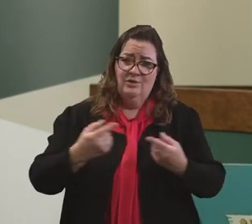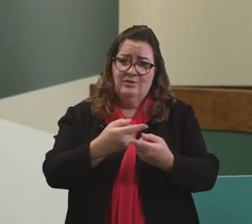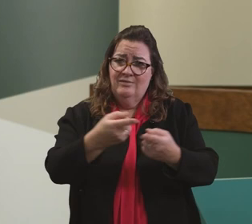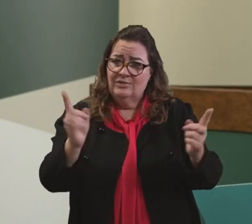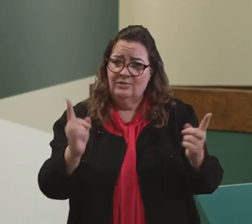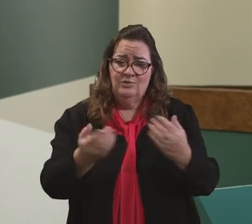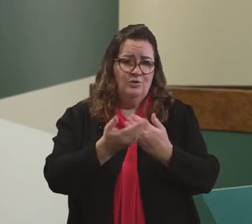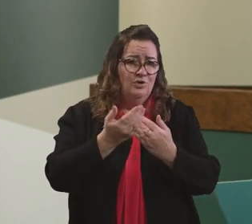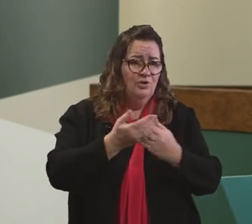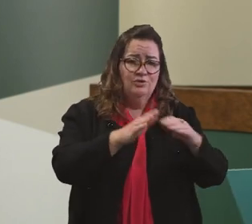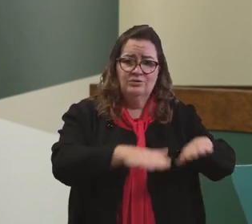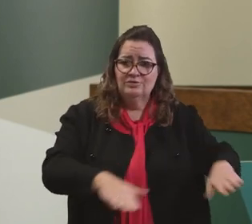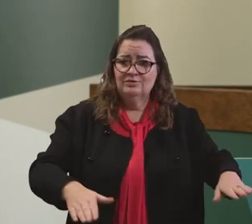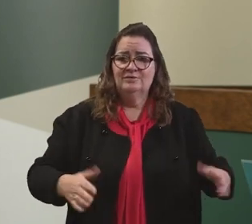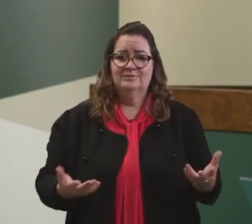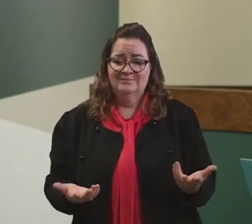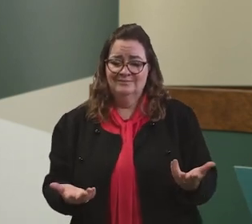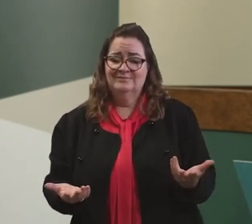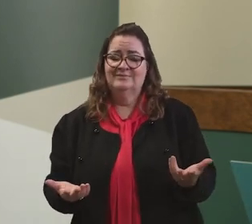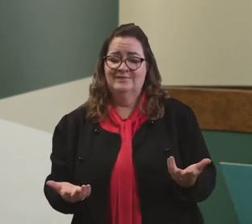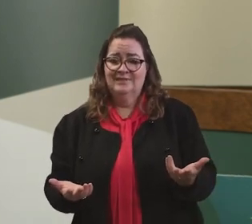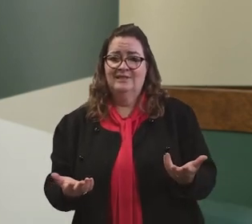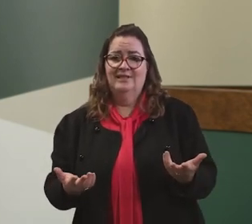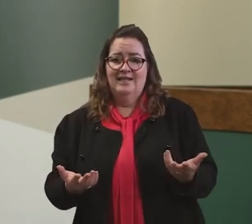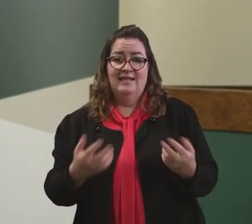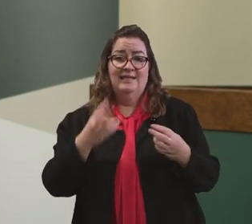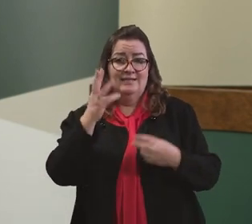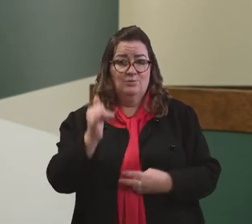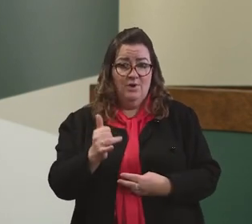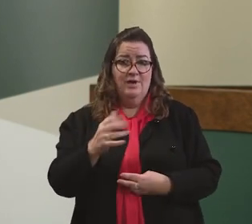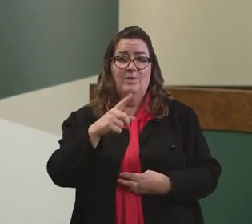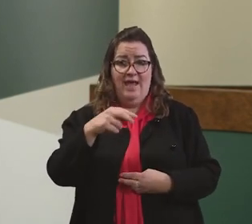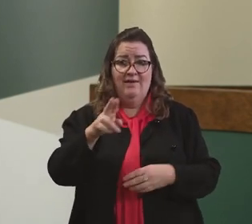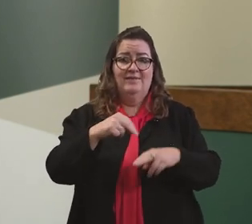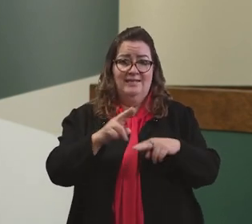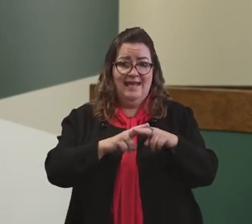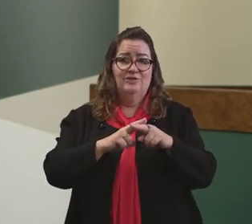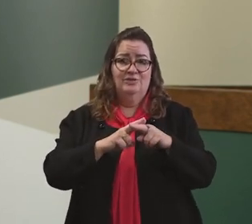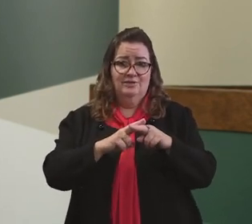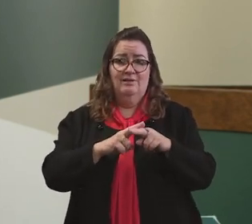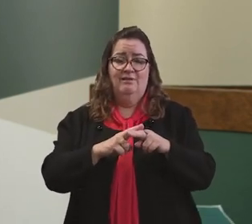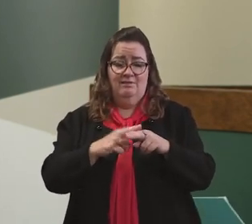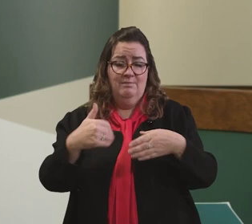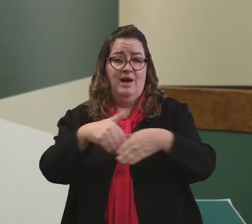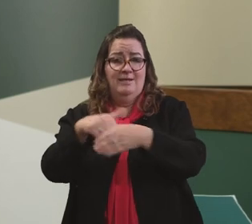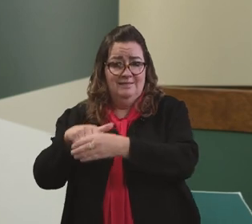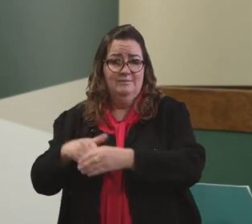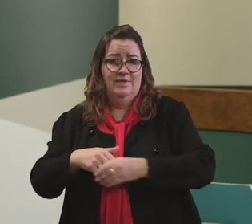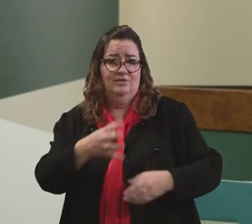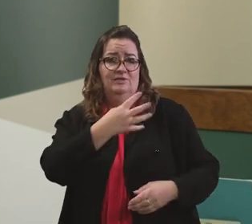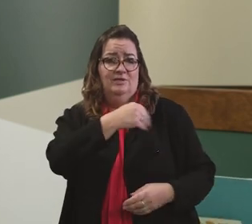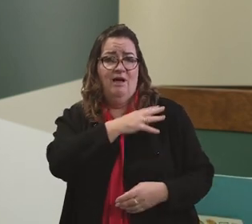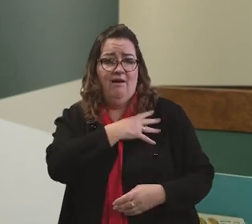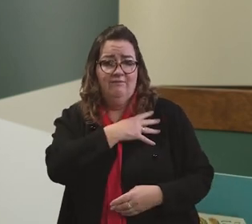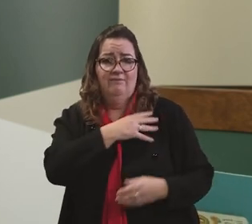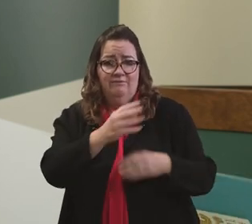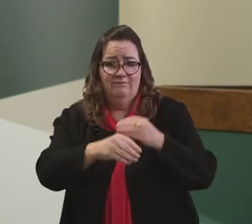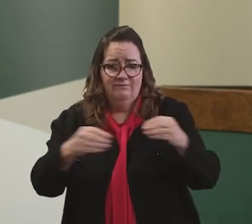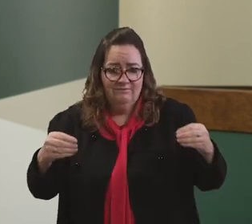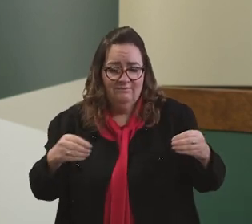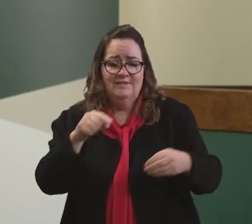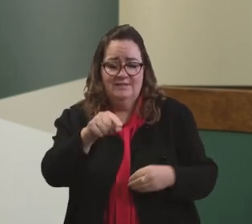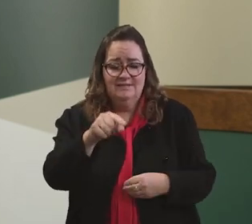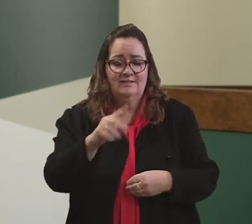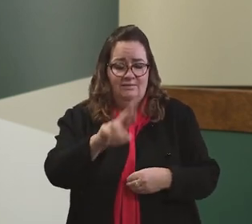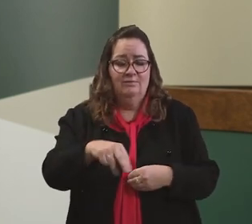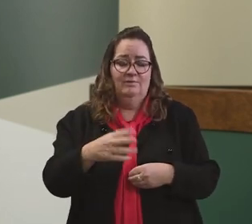want to hear your views on these issues. And this is why we have the National Participation Office, so we as government can get your